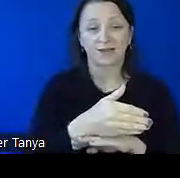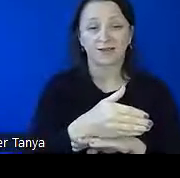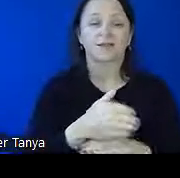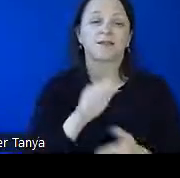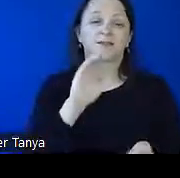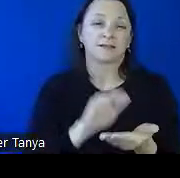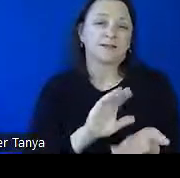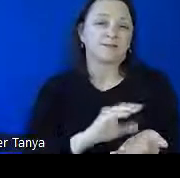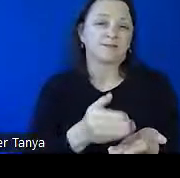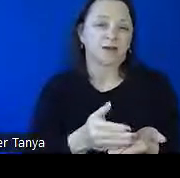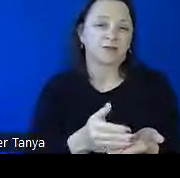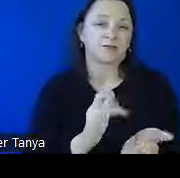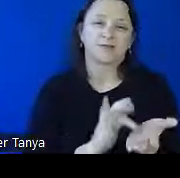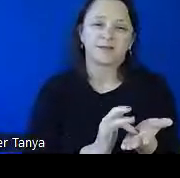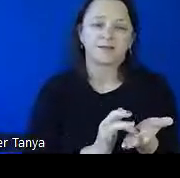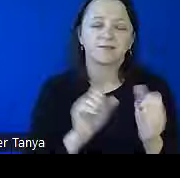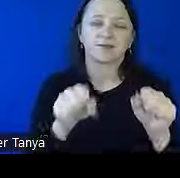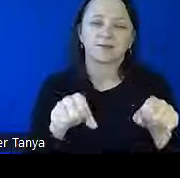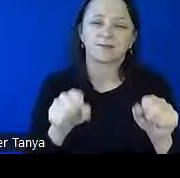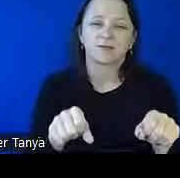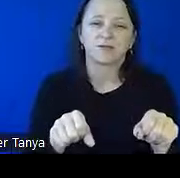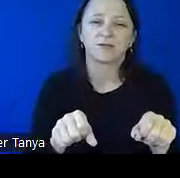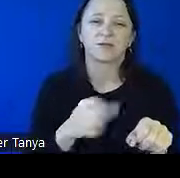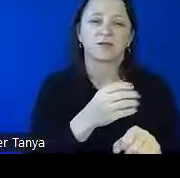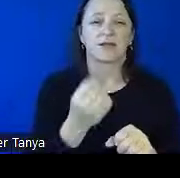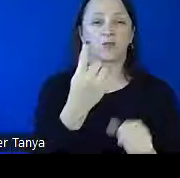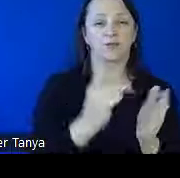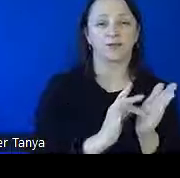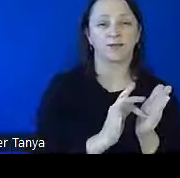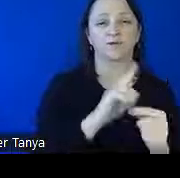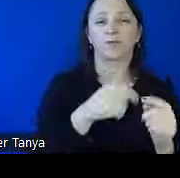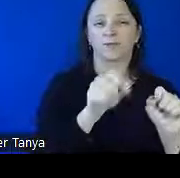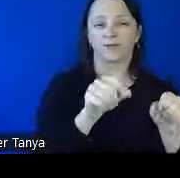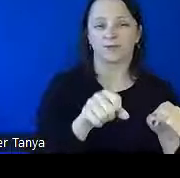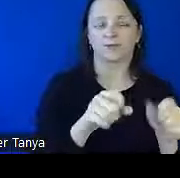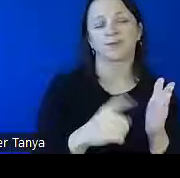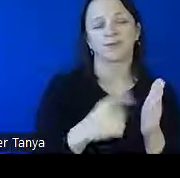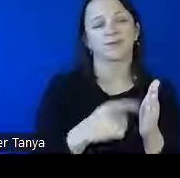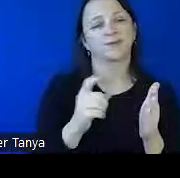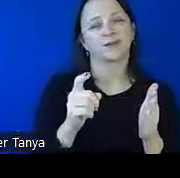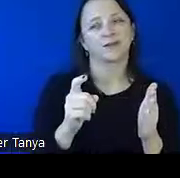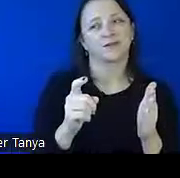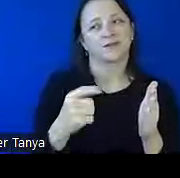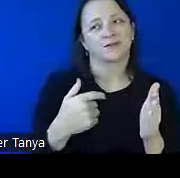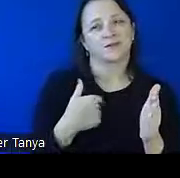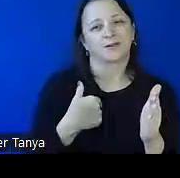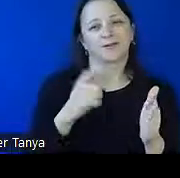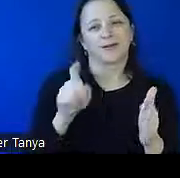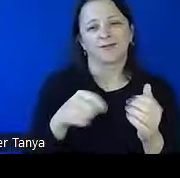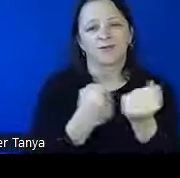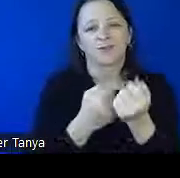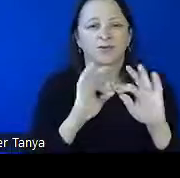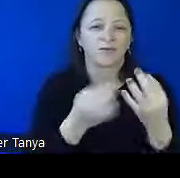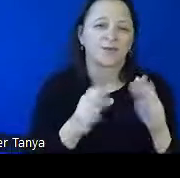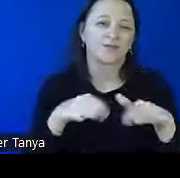amount of medicine and a single agent when possible, but sometimes we are in the position of supporting families